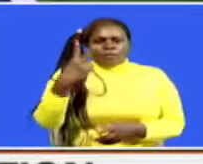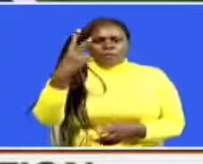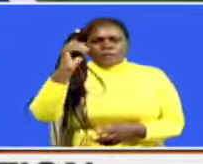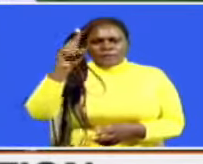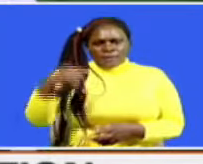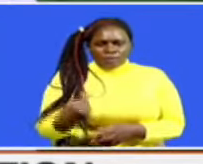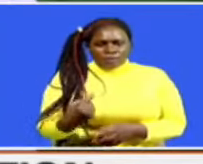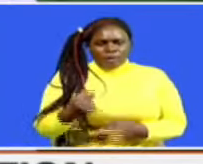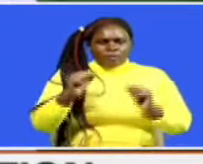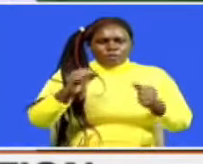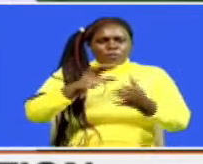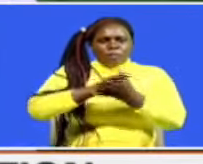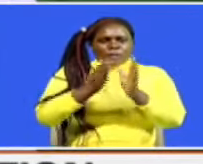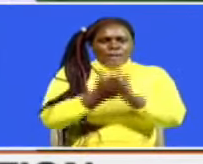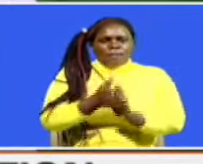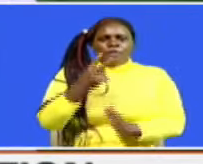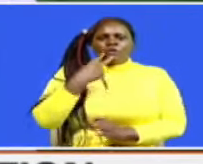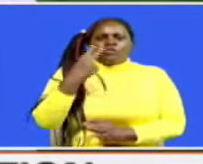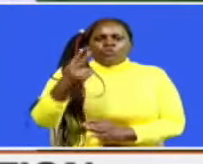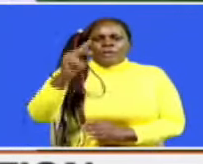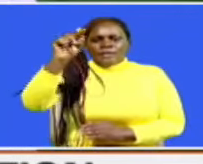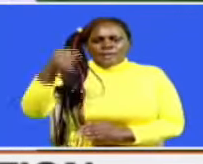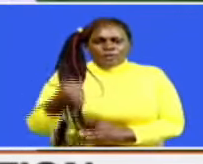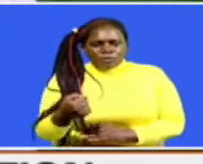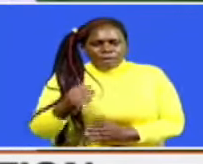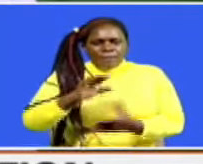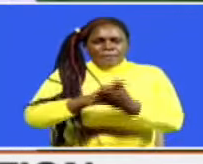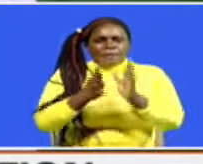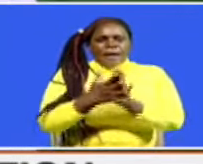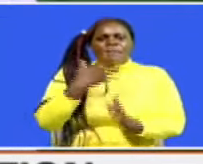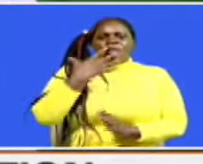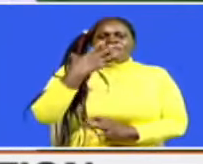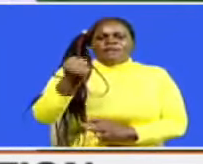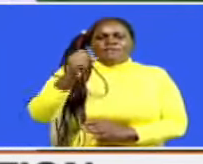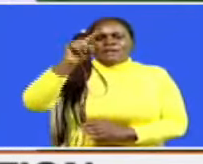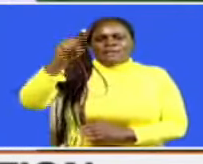120,000 people can become 200,000 and can become 500,000.